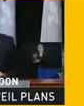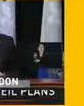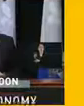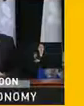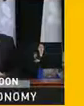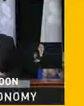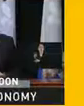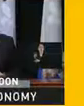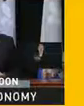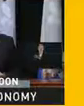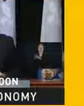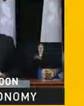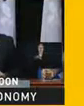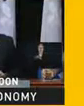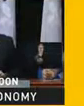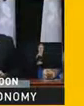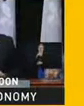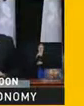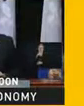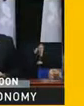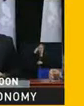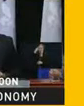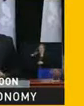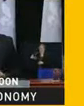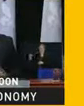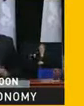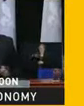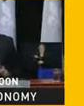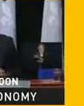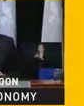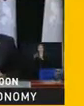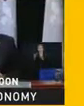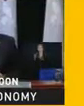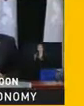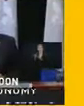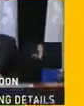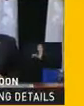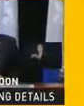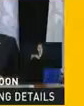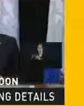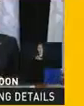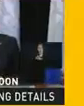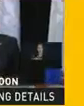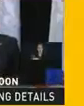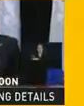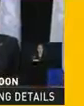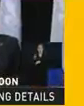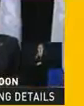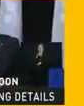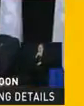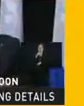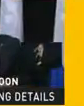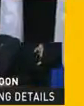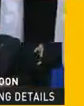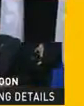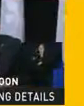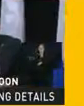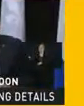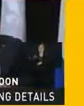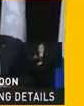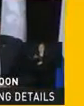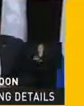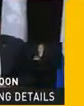COVID-19 in Canada. There's lots more to do, but Canadian innovation will certainly be a part of that as we move forward. If you want to continue watching this, the